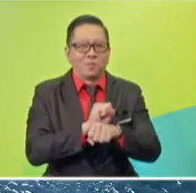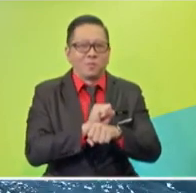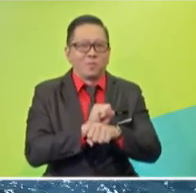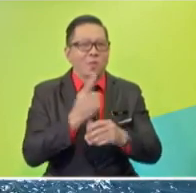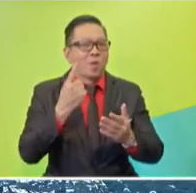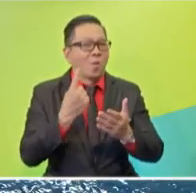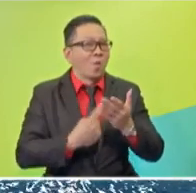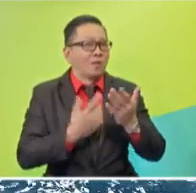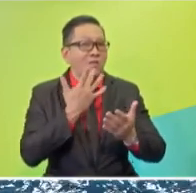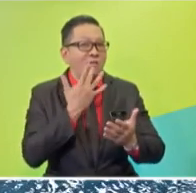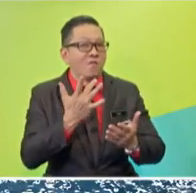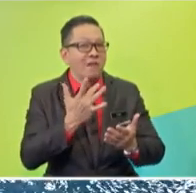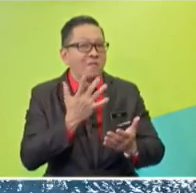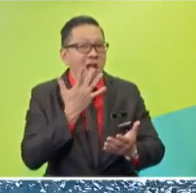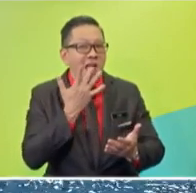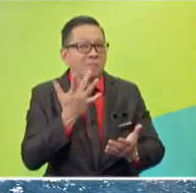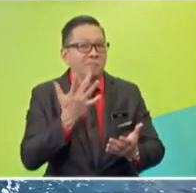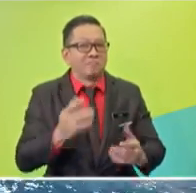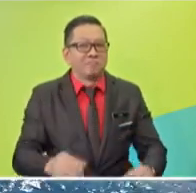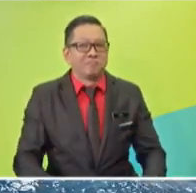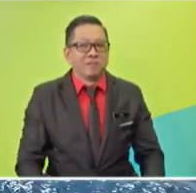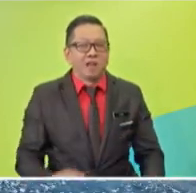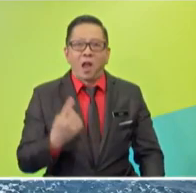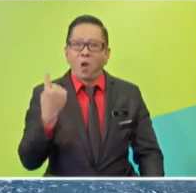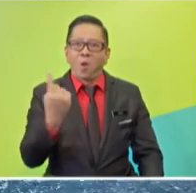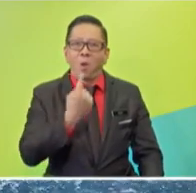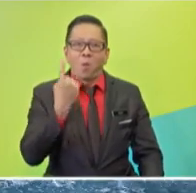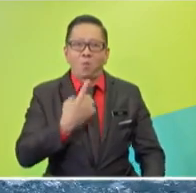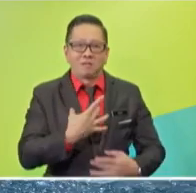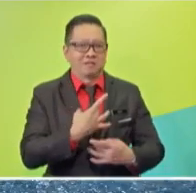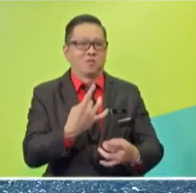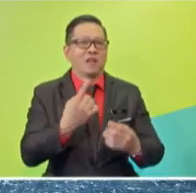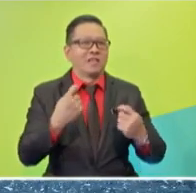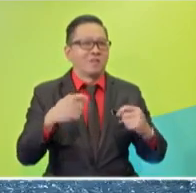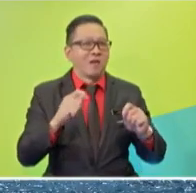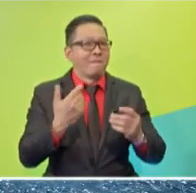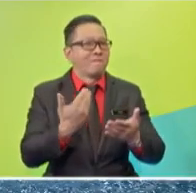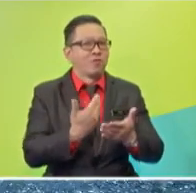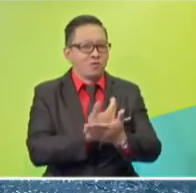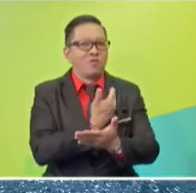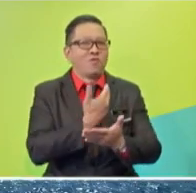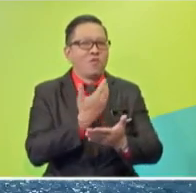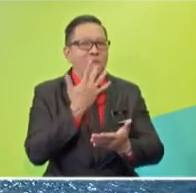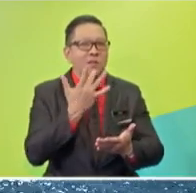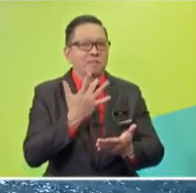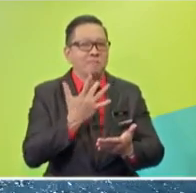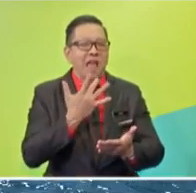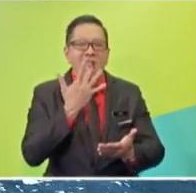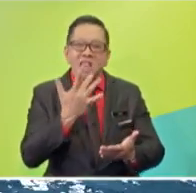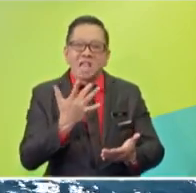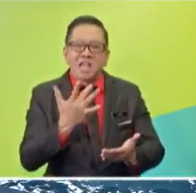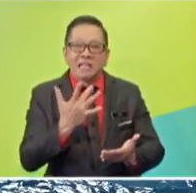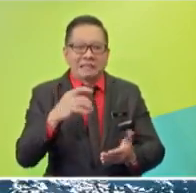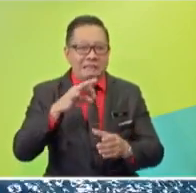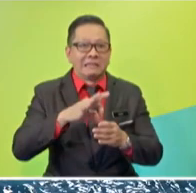your favourite flavour? I'm always interested in trying new flavours. I tasted